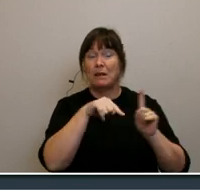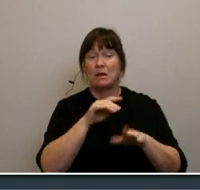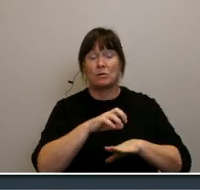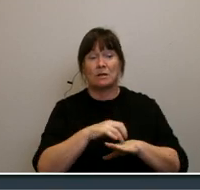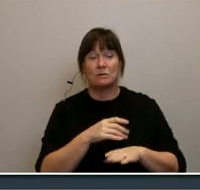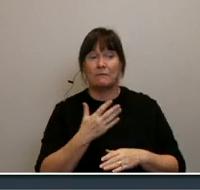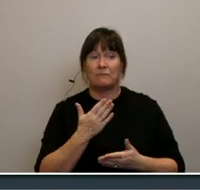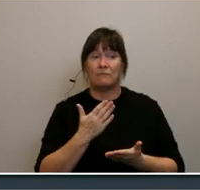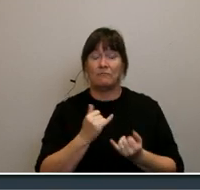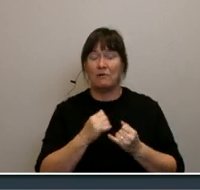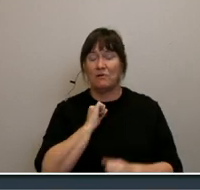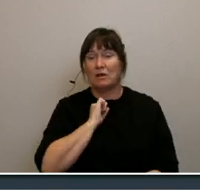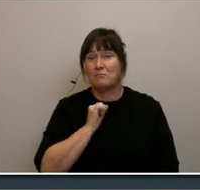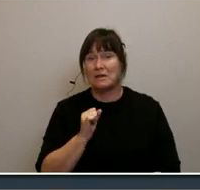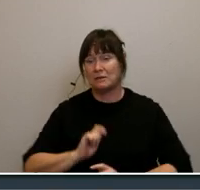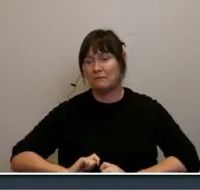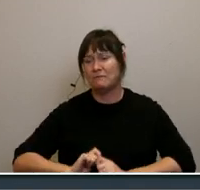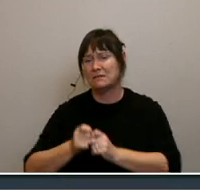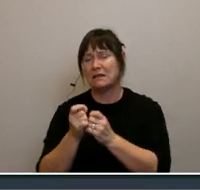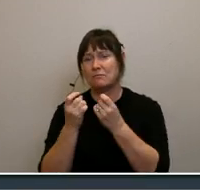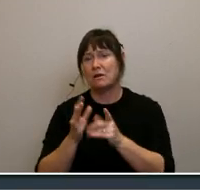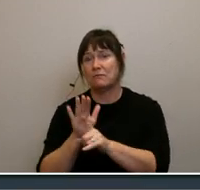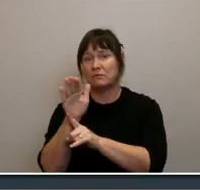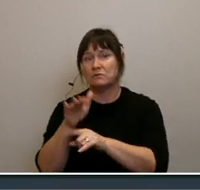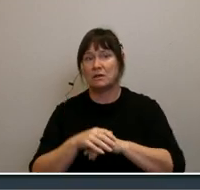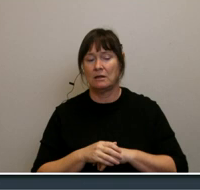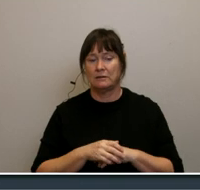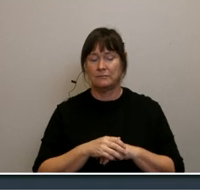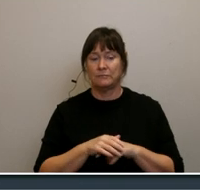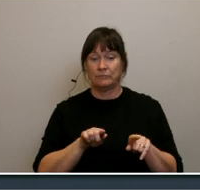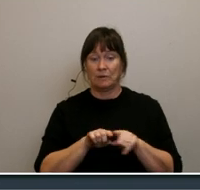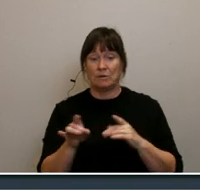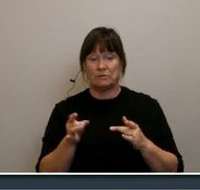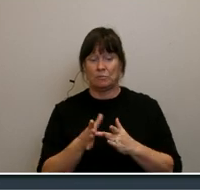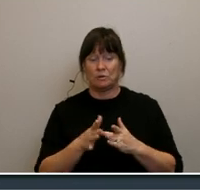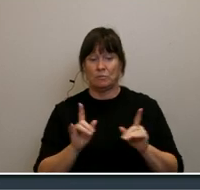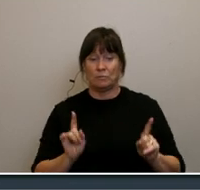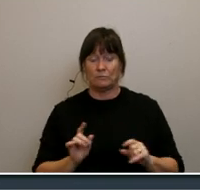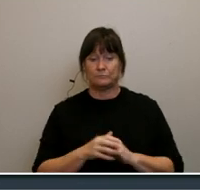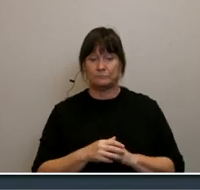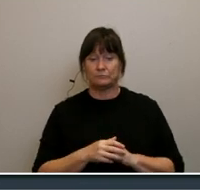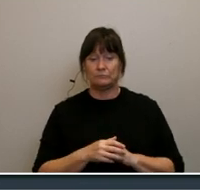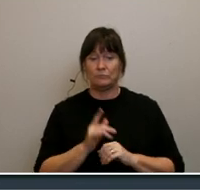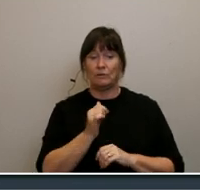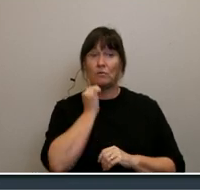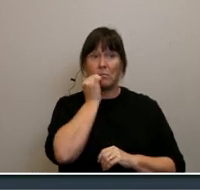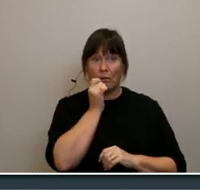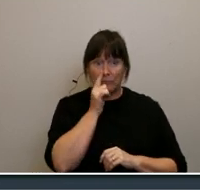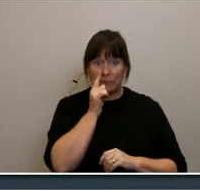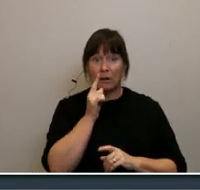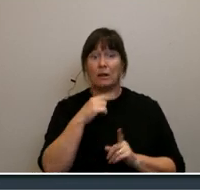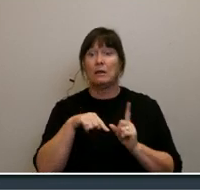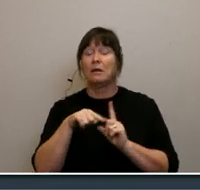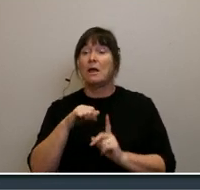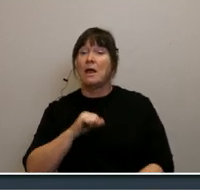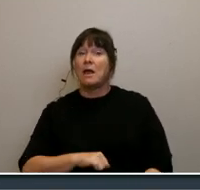who are deeply committed to fixing the future. One of the key factors of particularly Tangata Whenua and